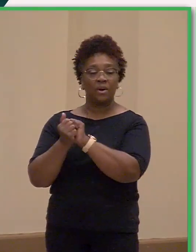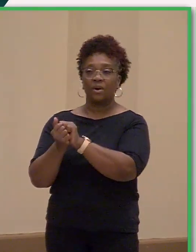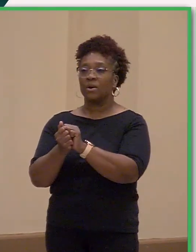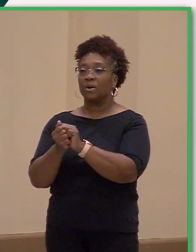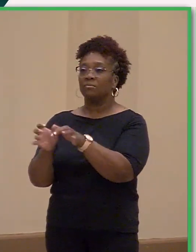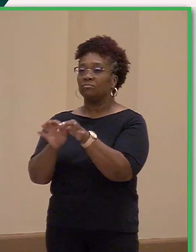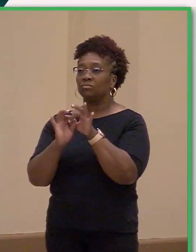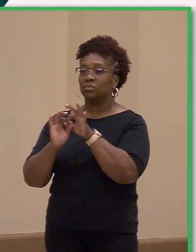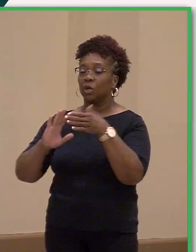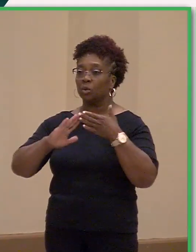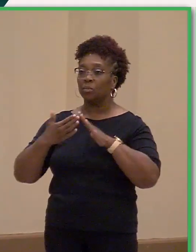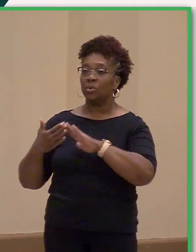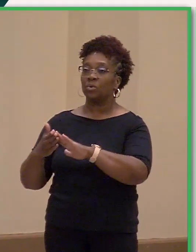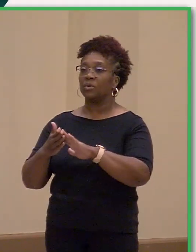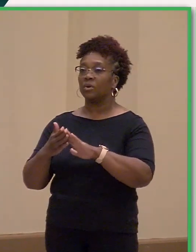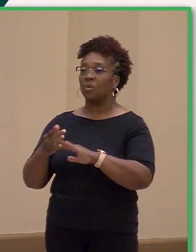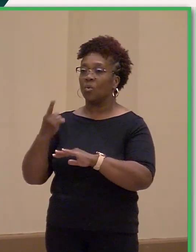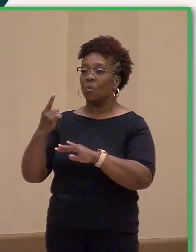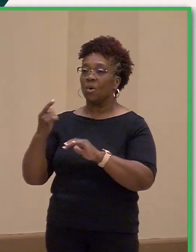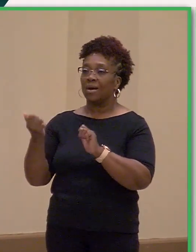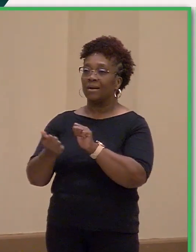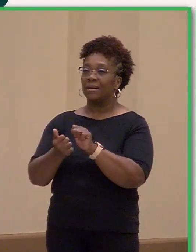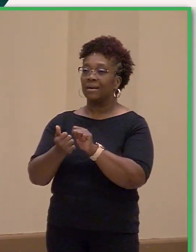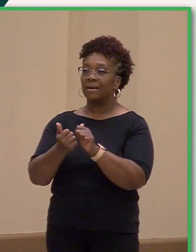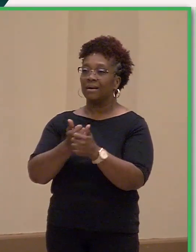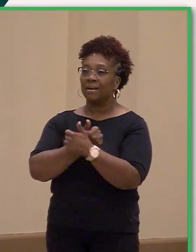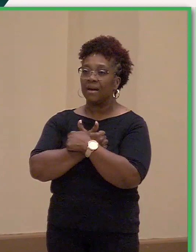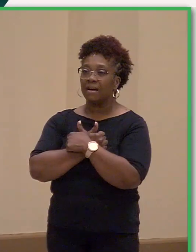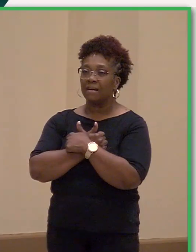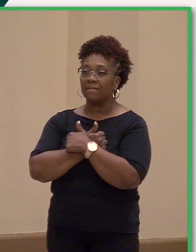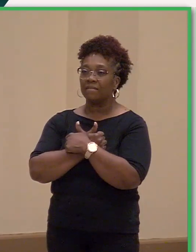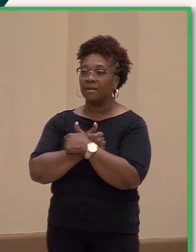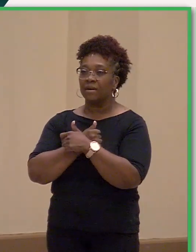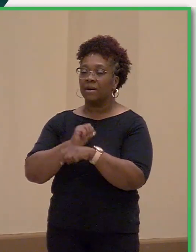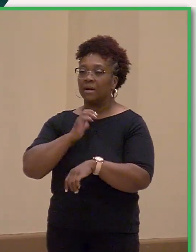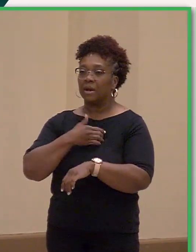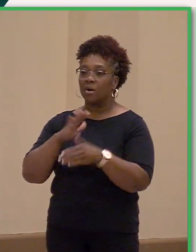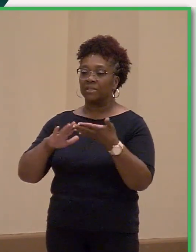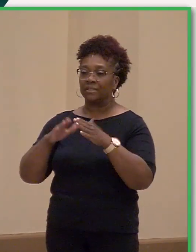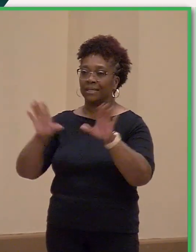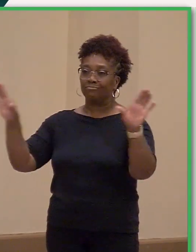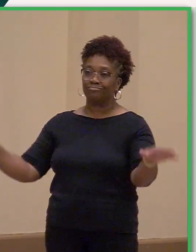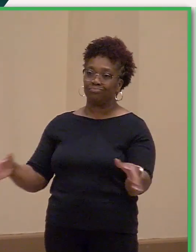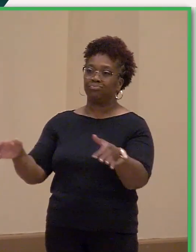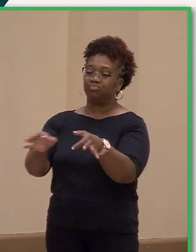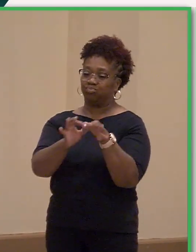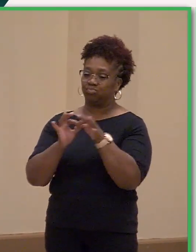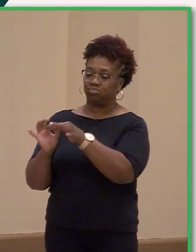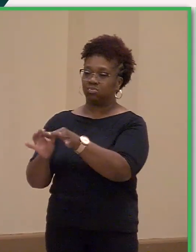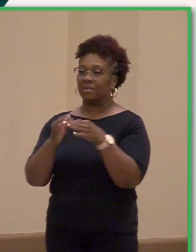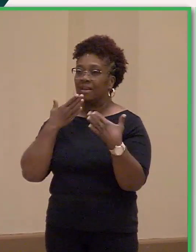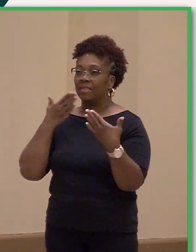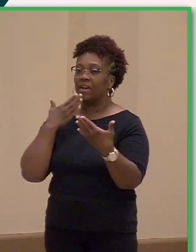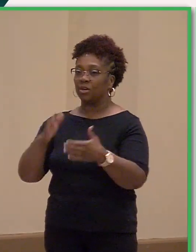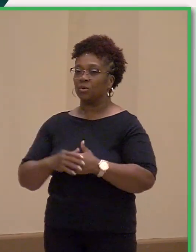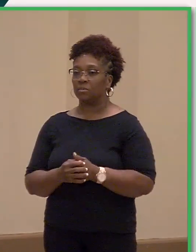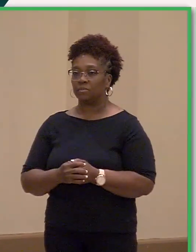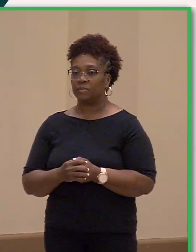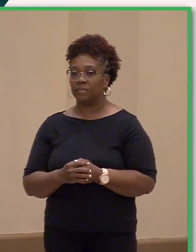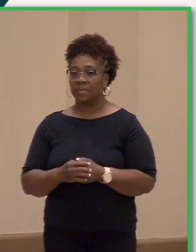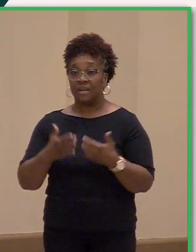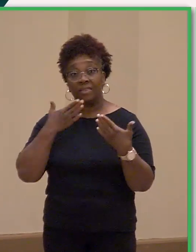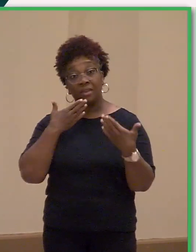as communities, learn love, and bring our city back together. And I thank you all for listening. All right.